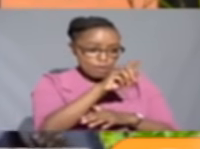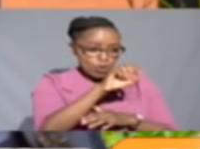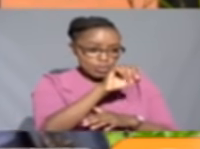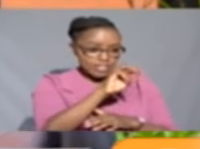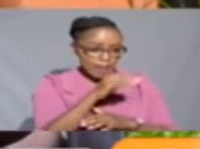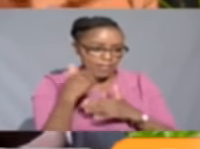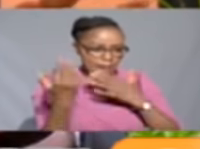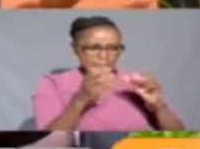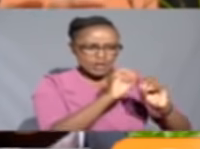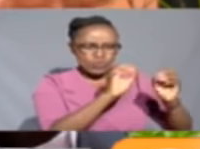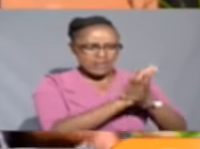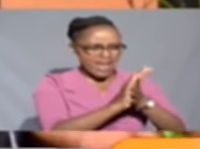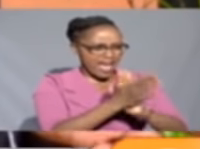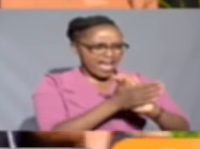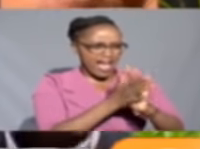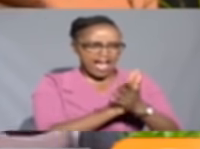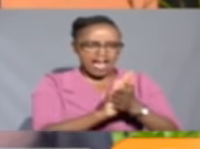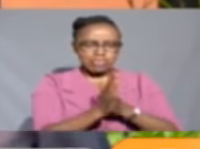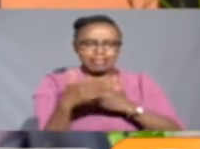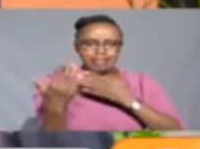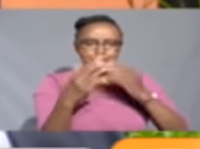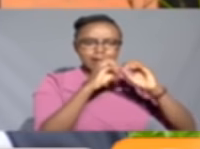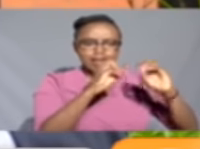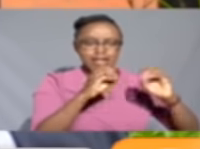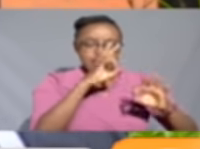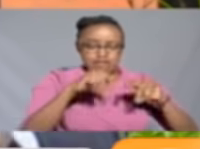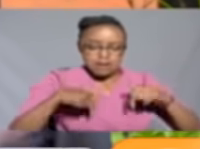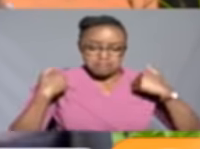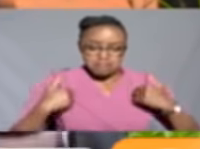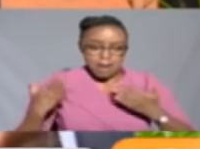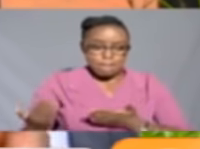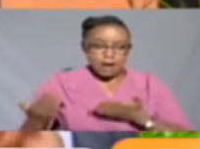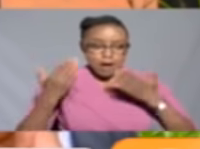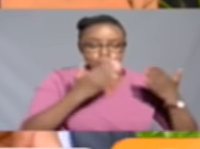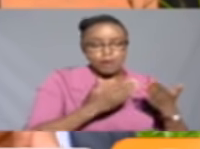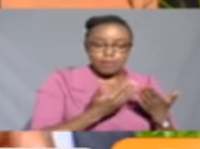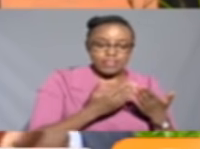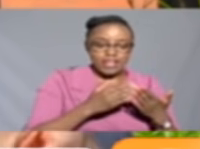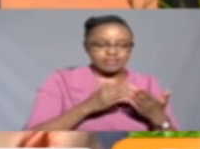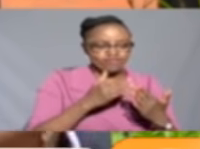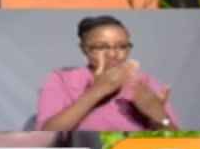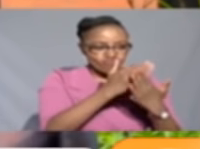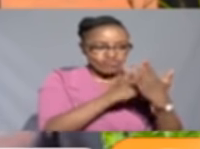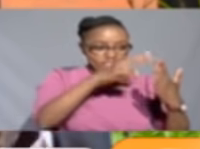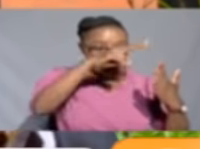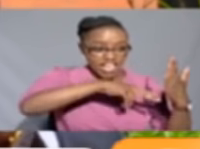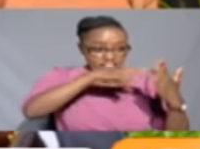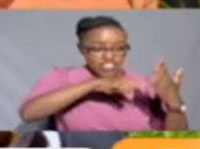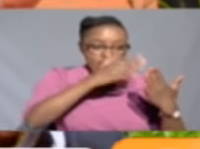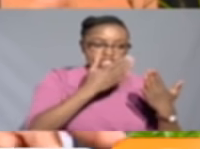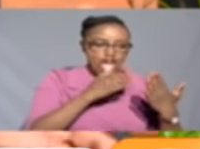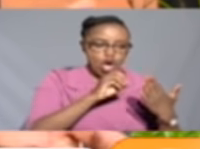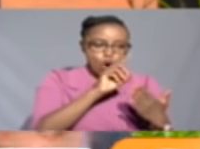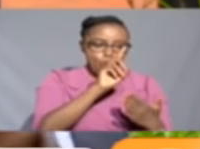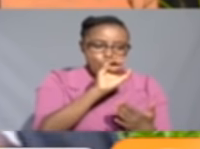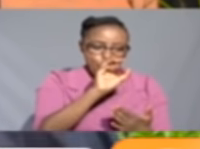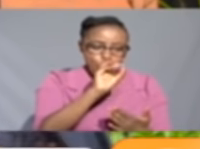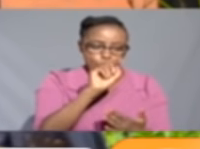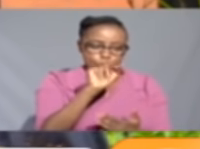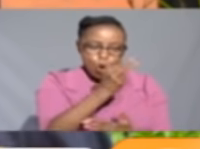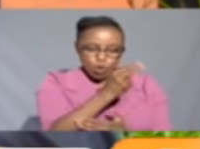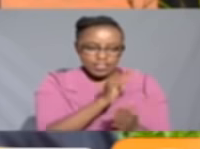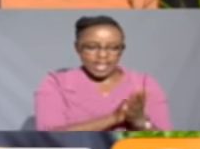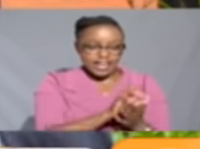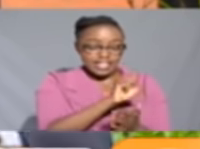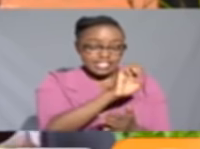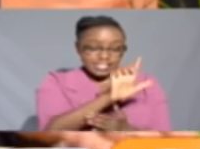emblem. They didn't bring anything. In fact, if I had not brought the oath itself, if I had not brought my seal, even